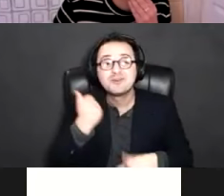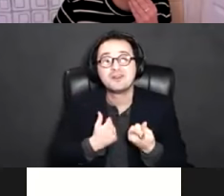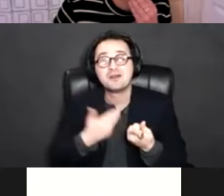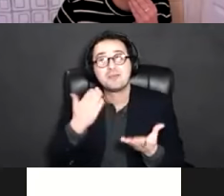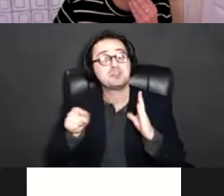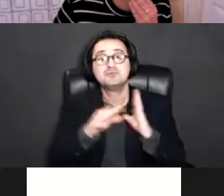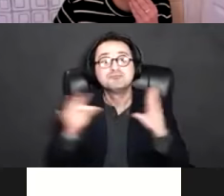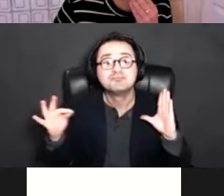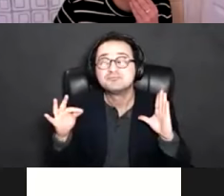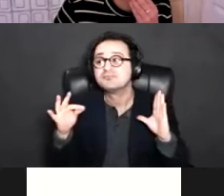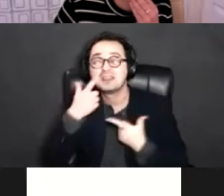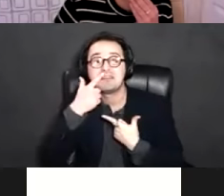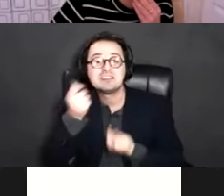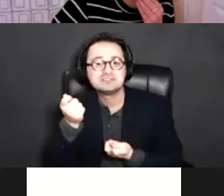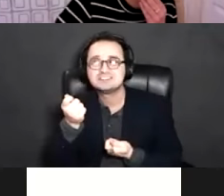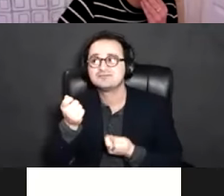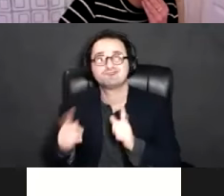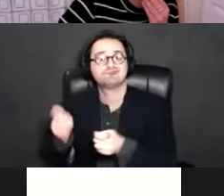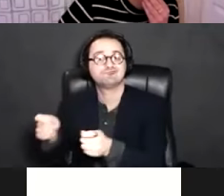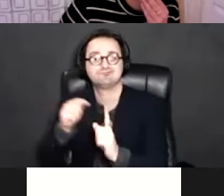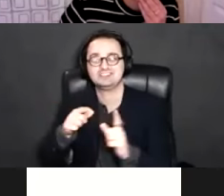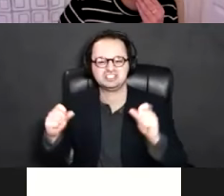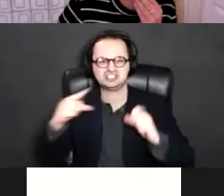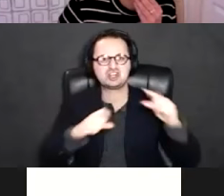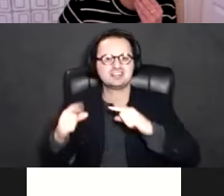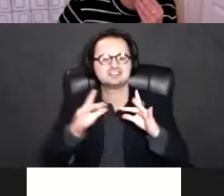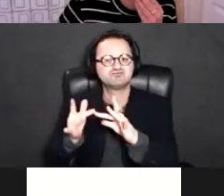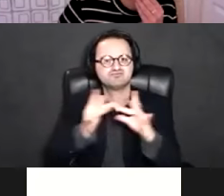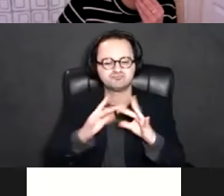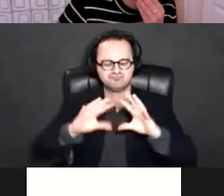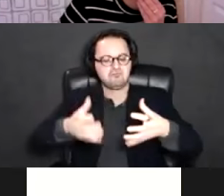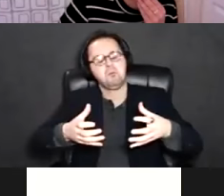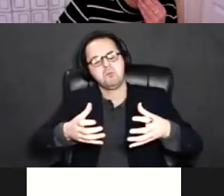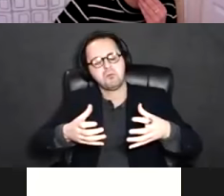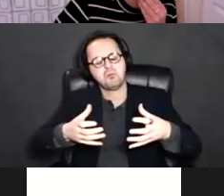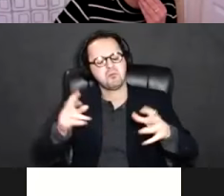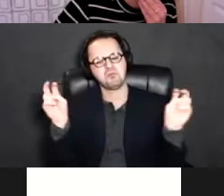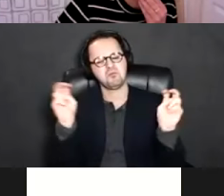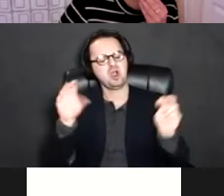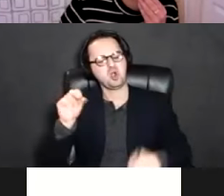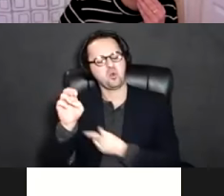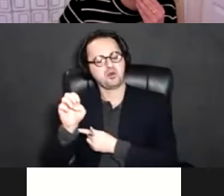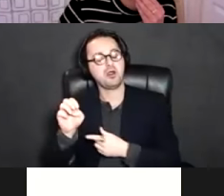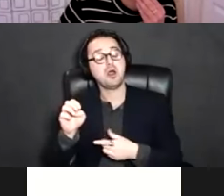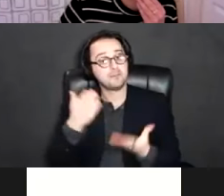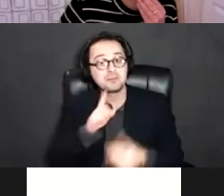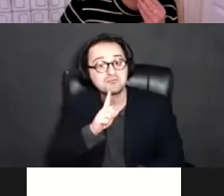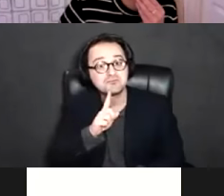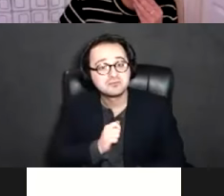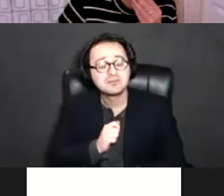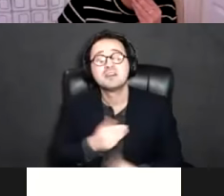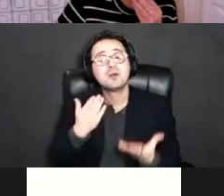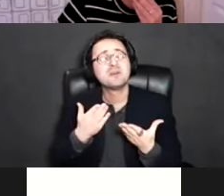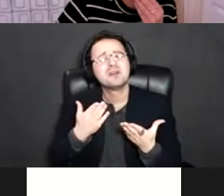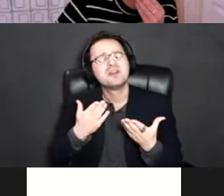really interesting changes in, you know, these circuits that we don't think of as being core, but you know, maybe they are. And we need a more integrated approach and how